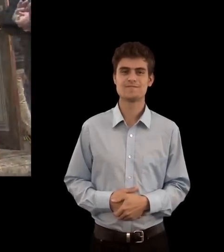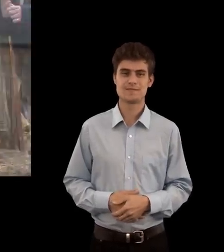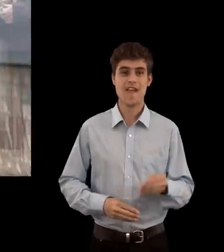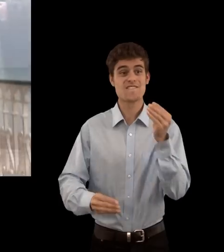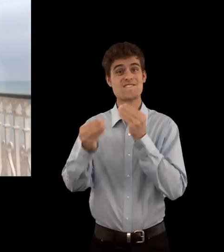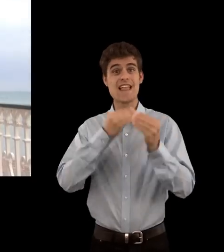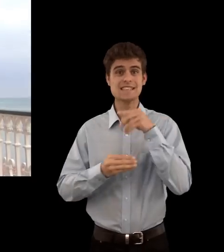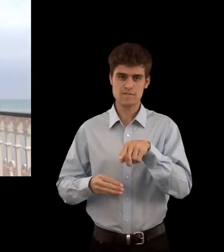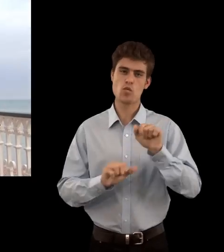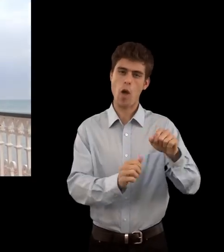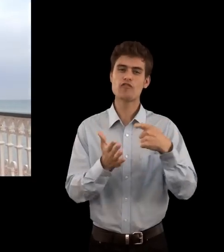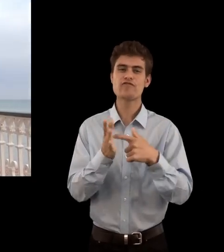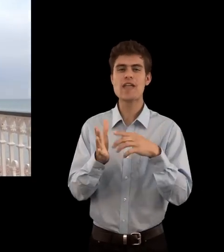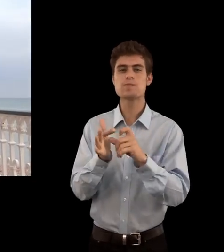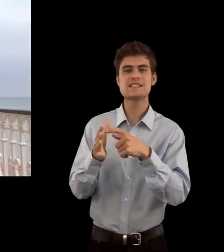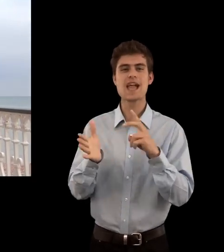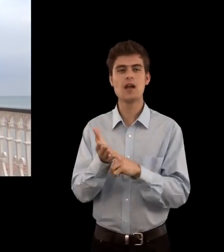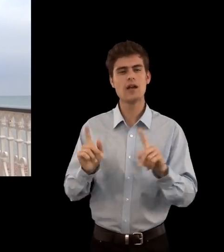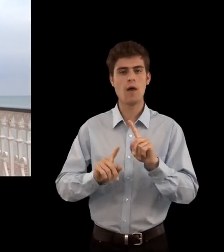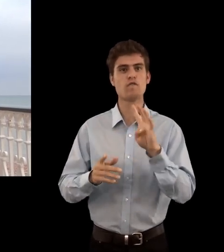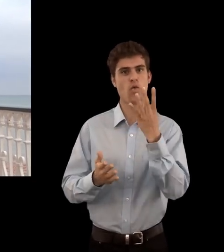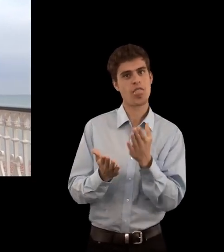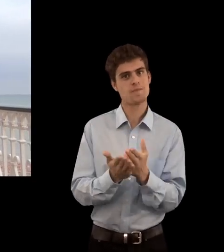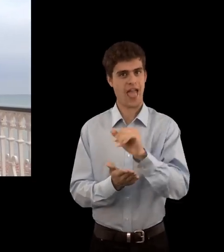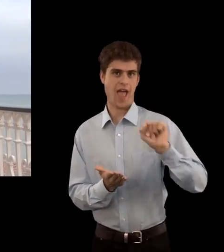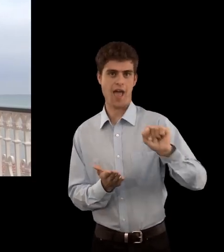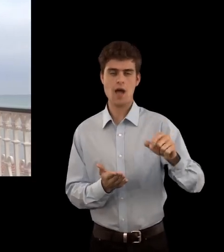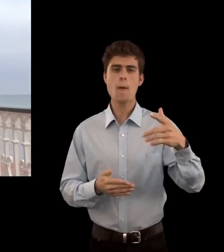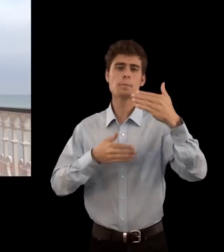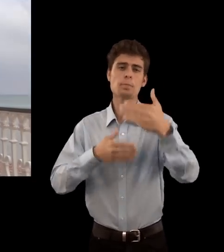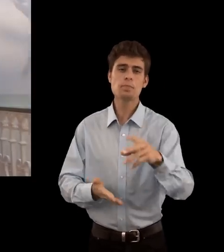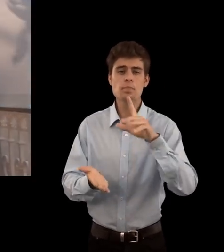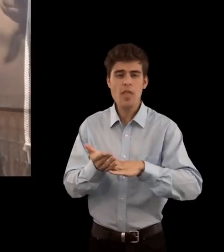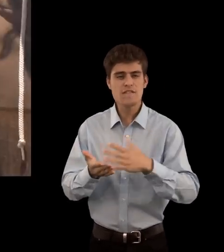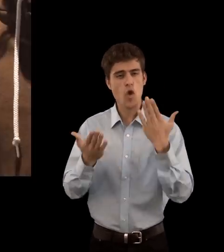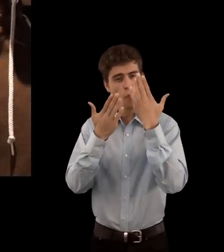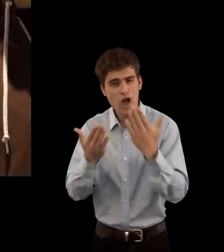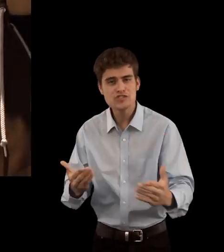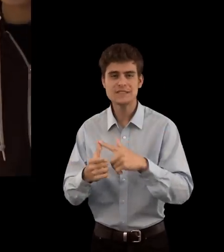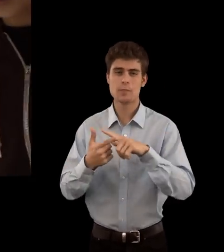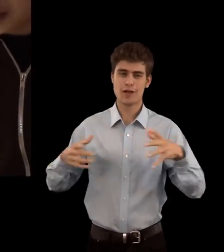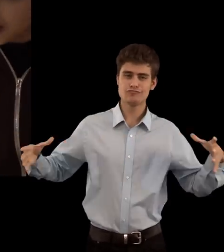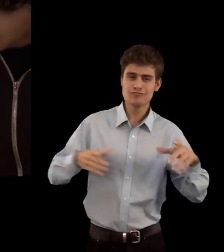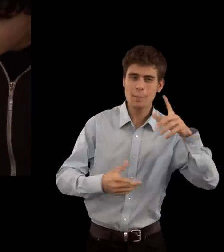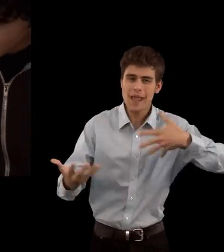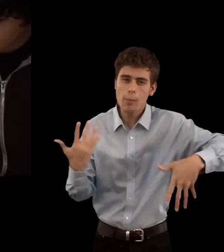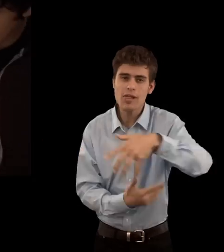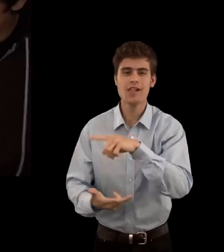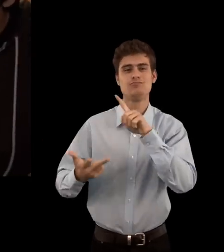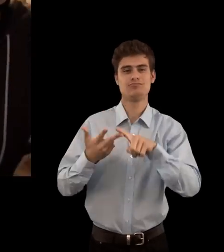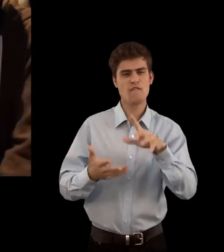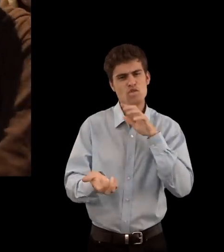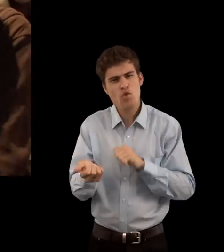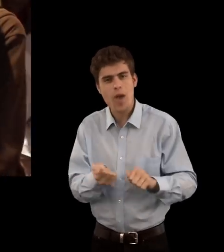First thing in Ramadan is the fourth pillar, the month of worship, the month of getting together,